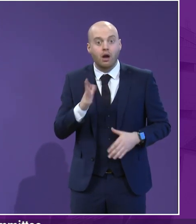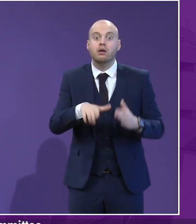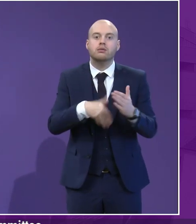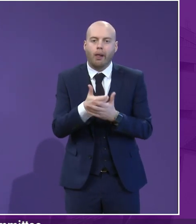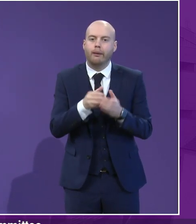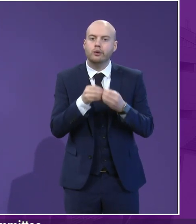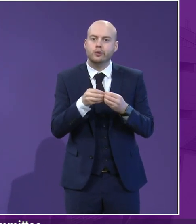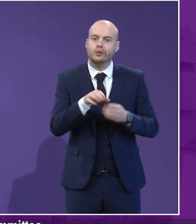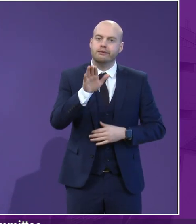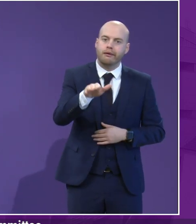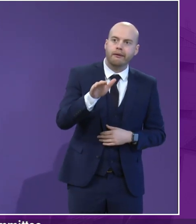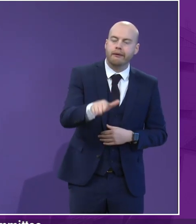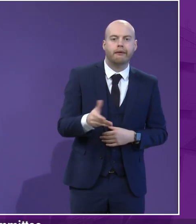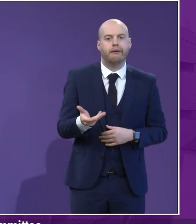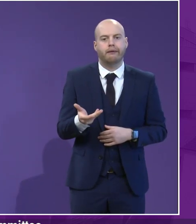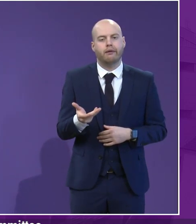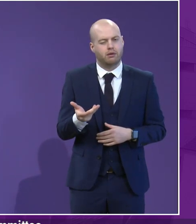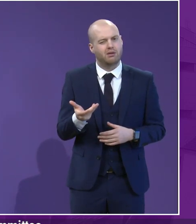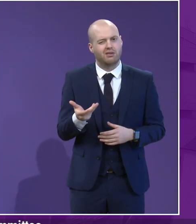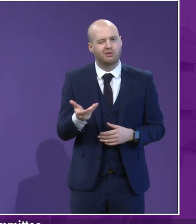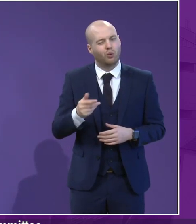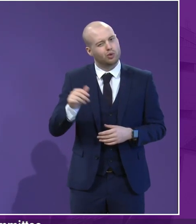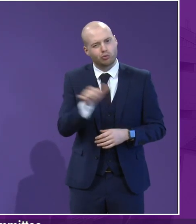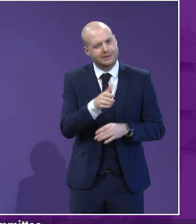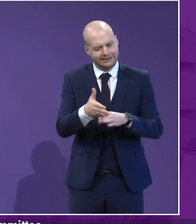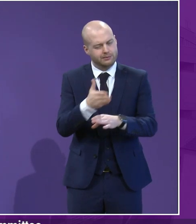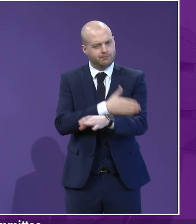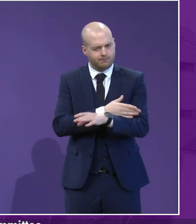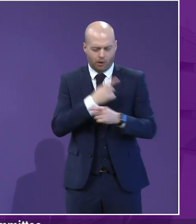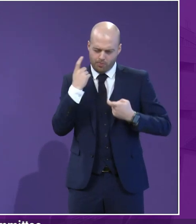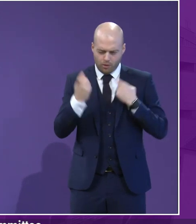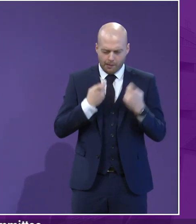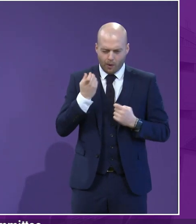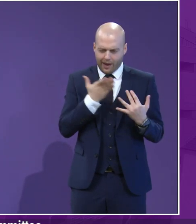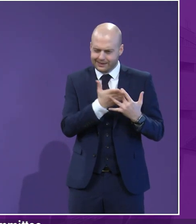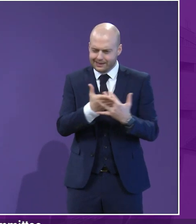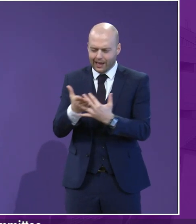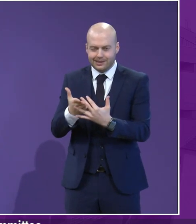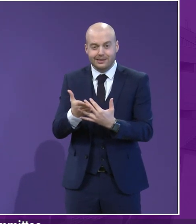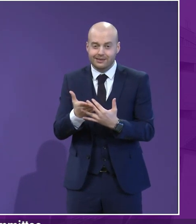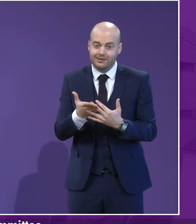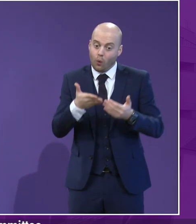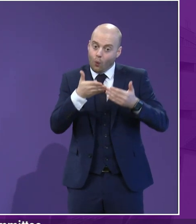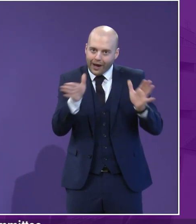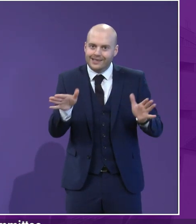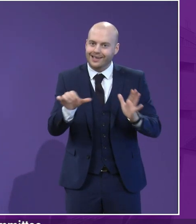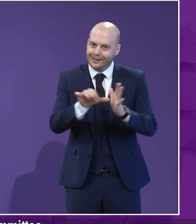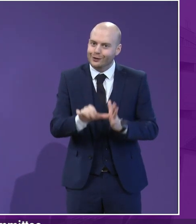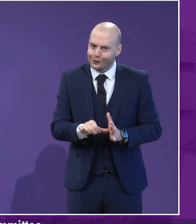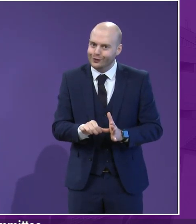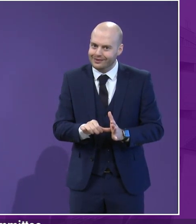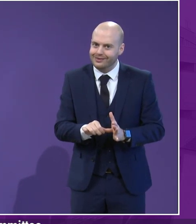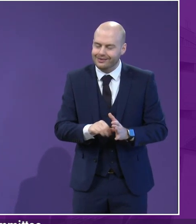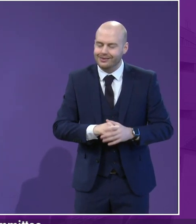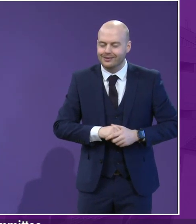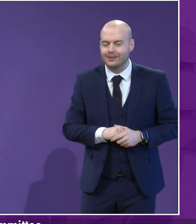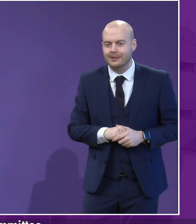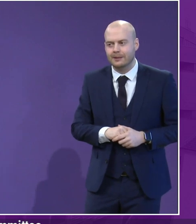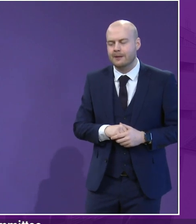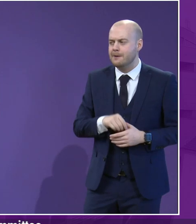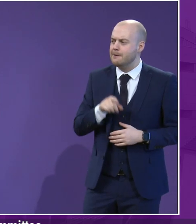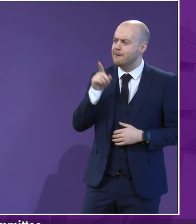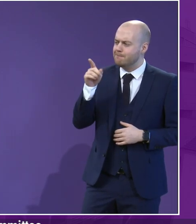perhaps ramp entry or push button doors. They're a bit more abstract and people tend to forget about them. And again, it's not until students highlight this once